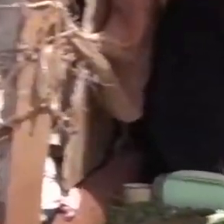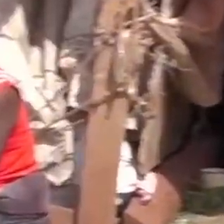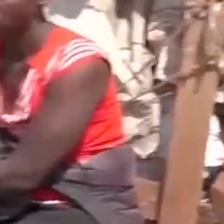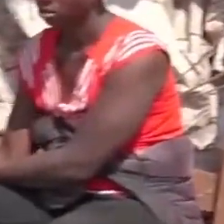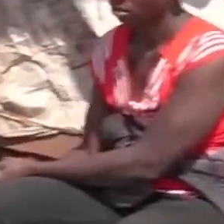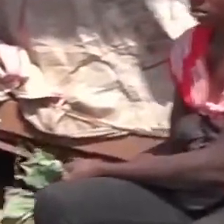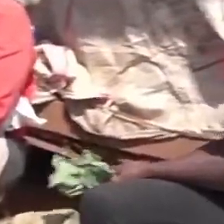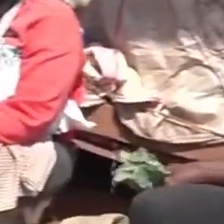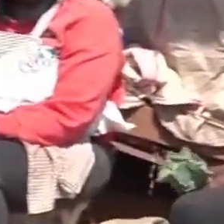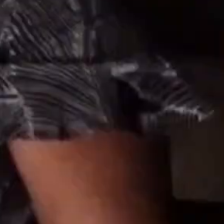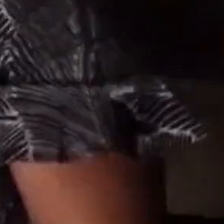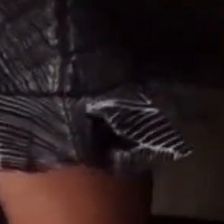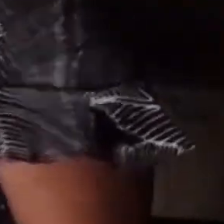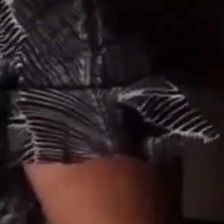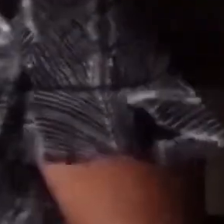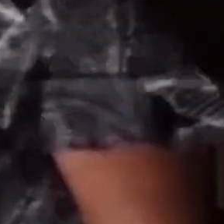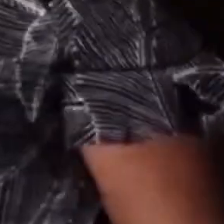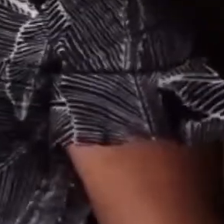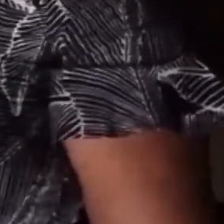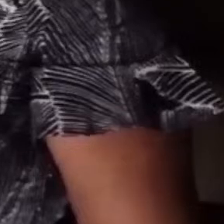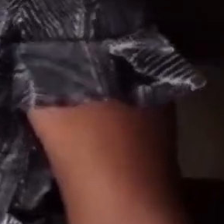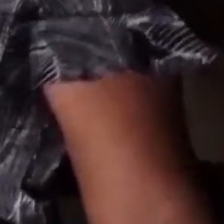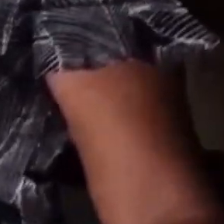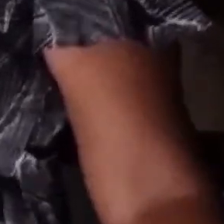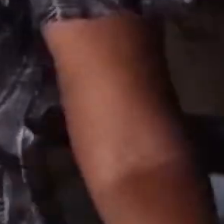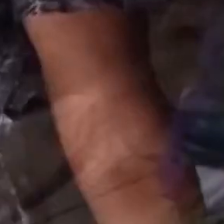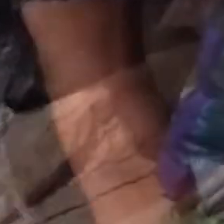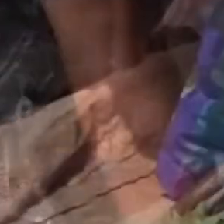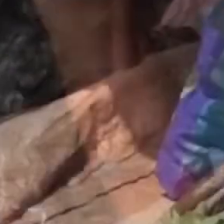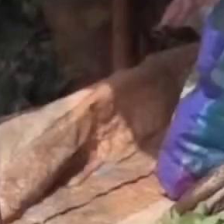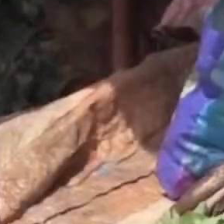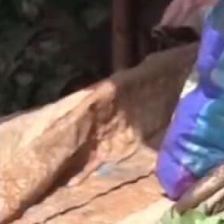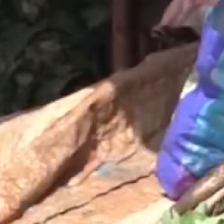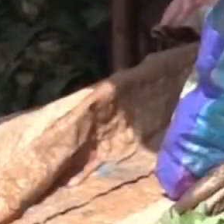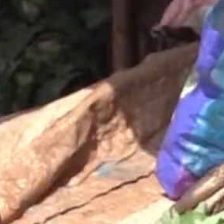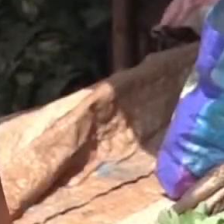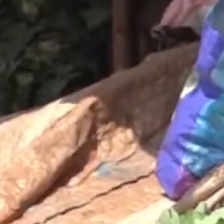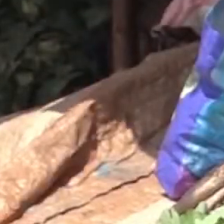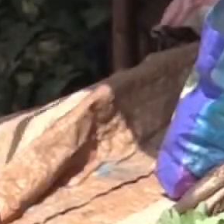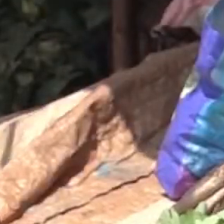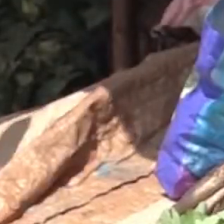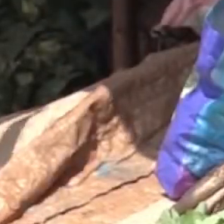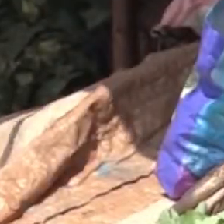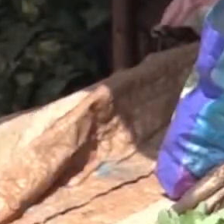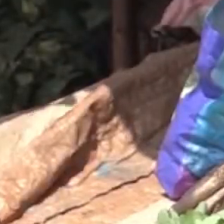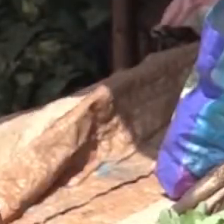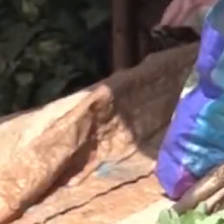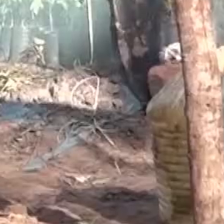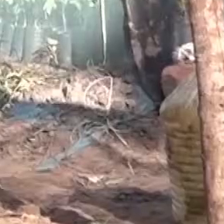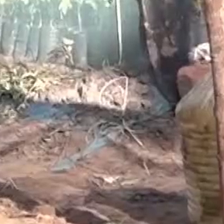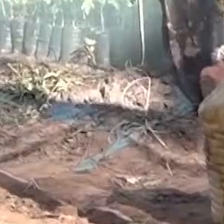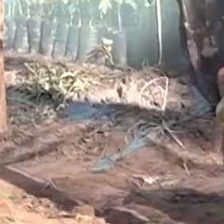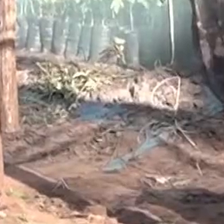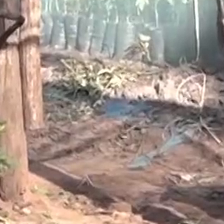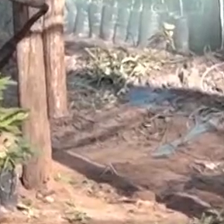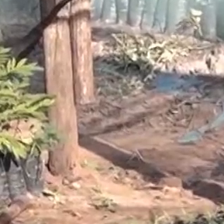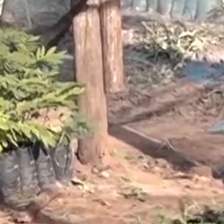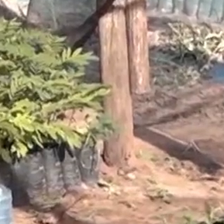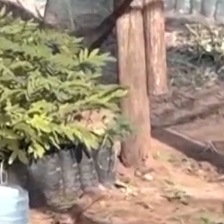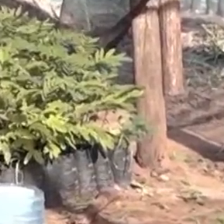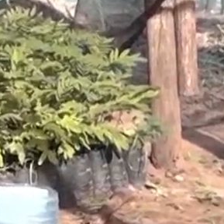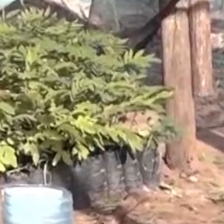wake ukatii na kumfanya mwenye bidii. Kwa machozi na makeke